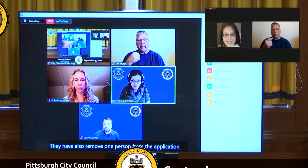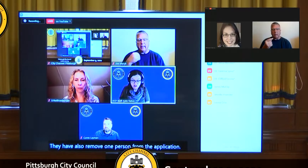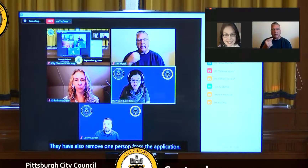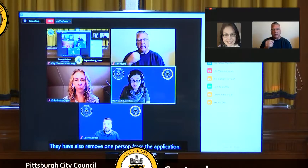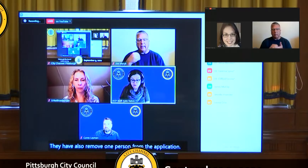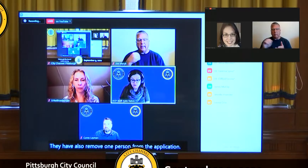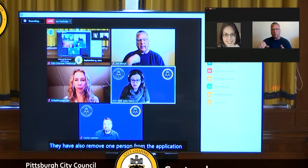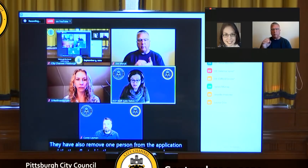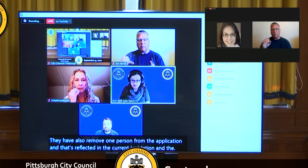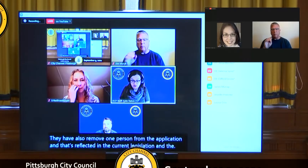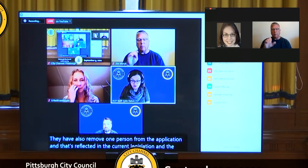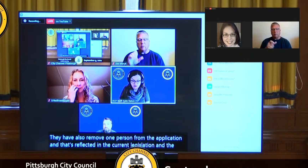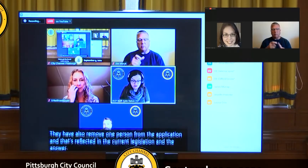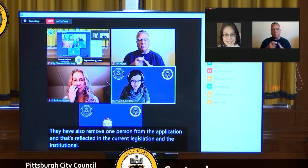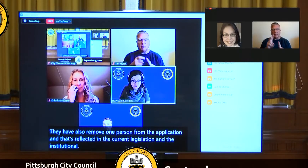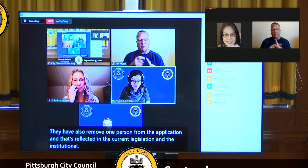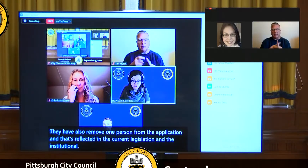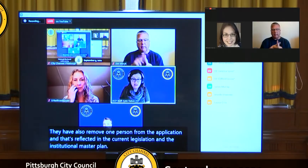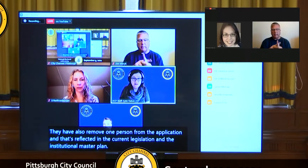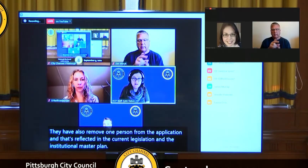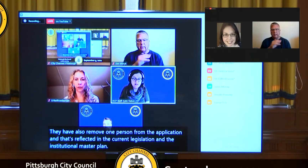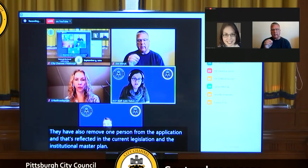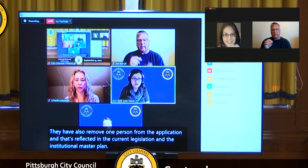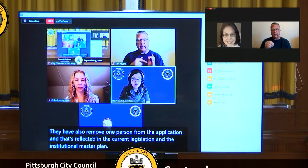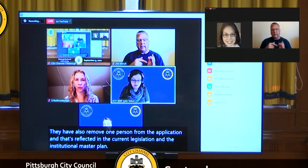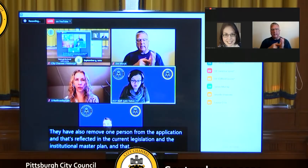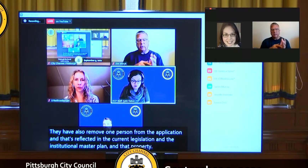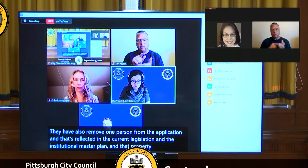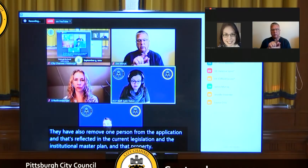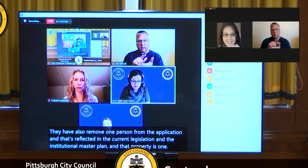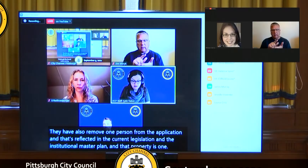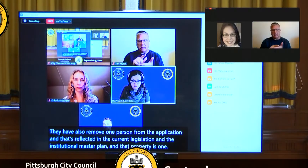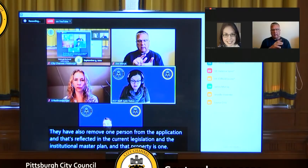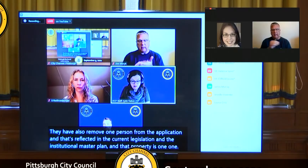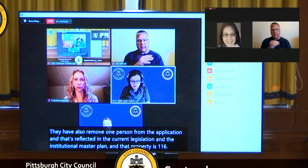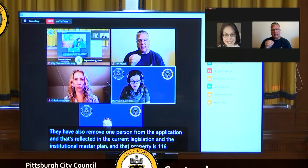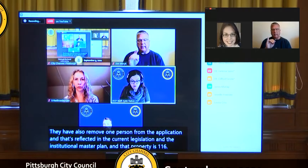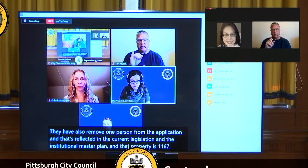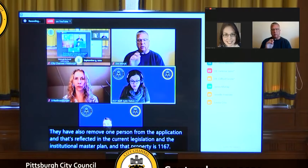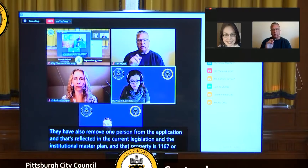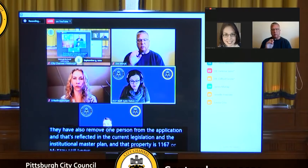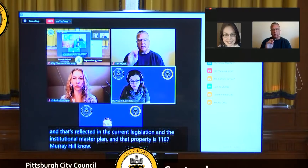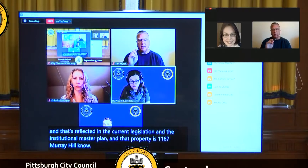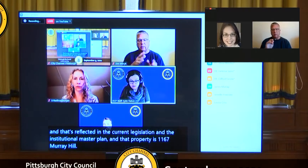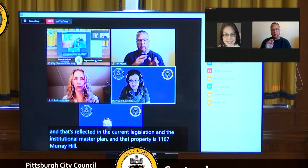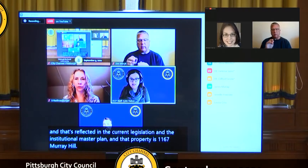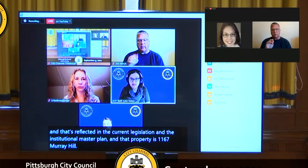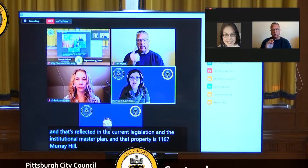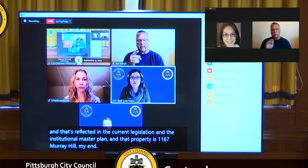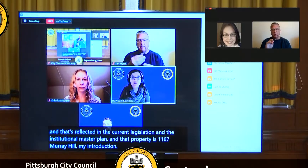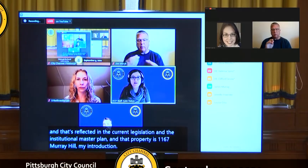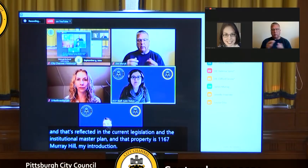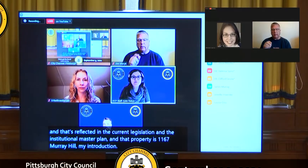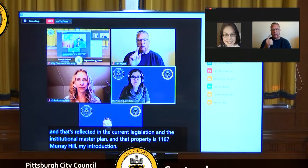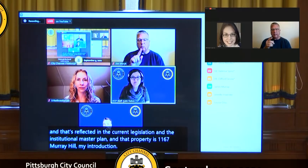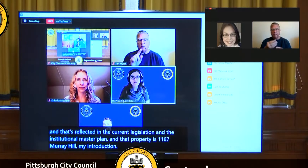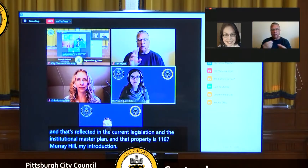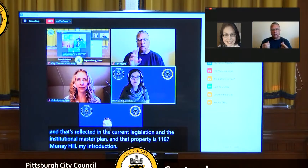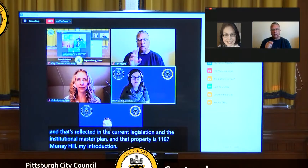legislation and the institutional master plan. And that property is 1167 Murray Hill. That's my introduction.